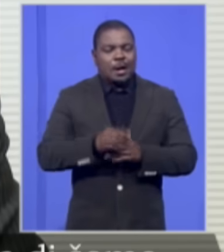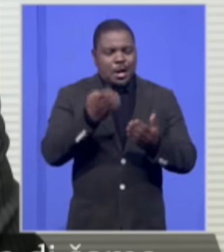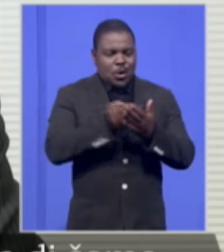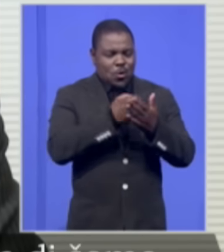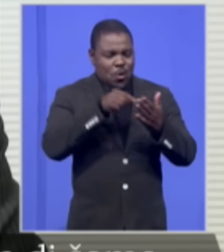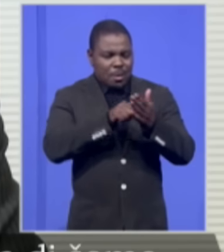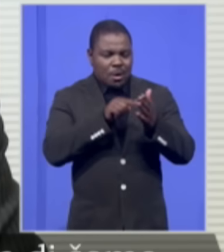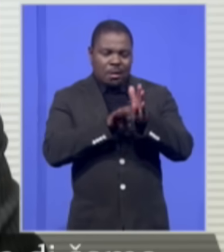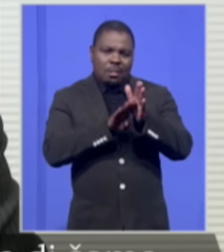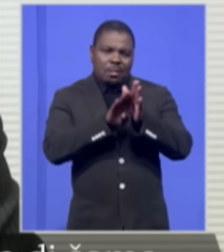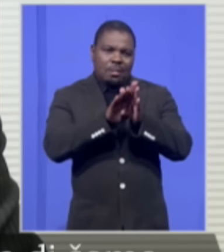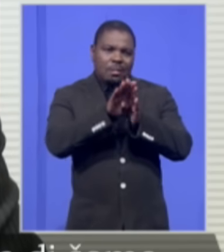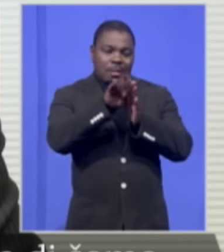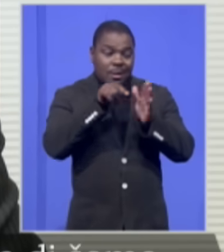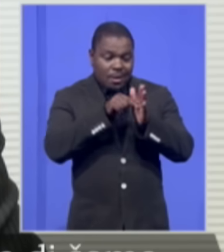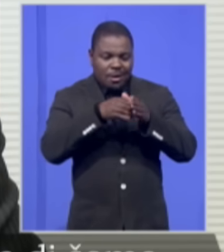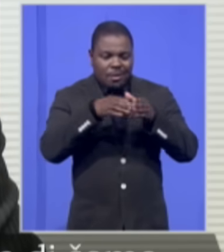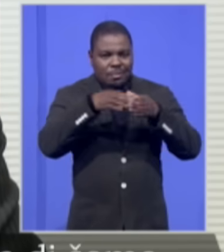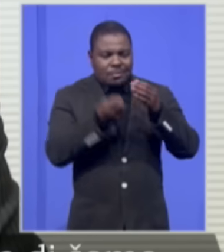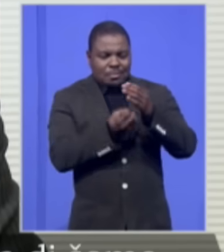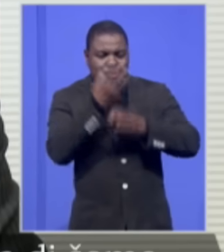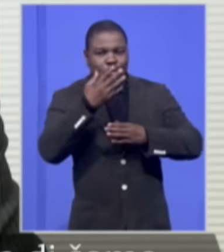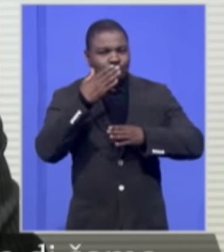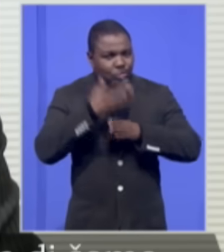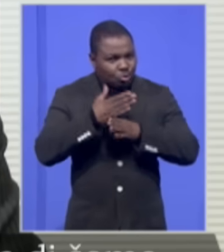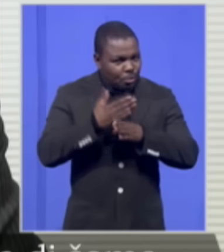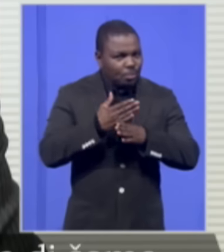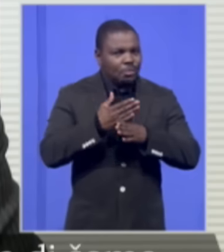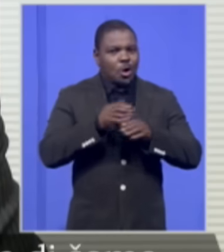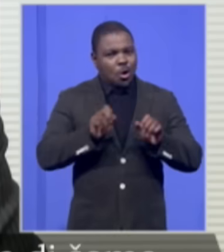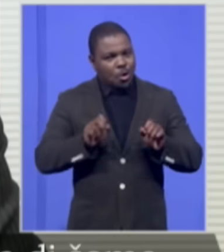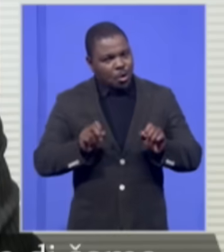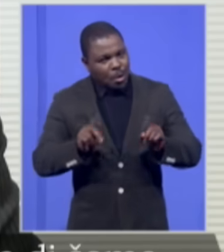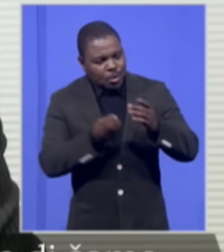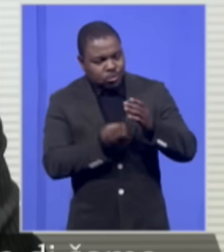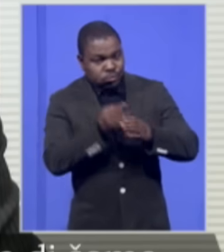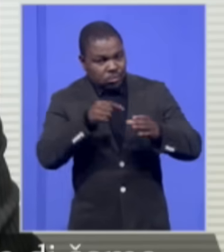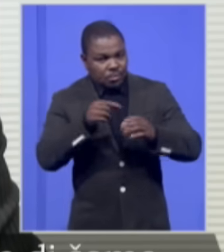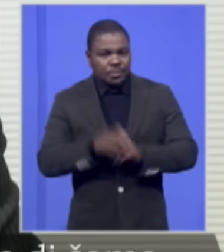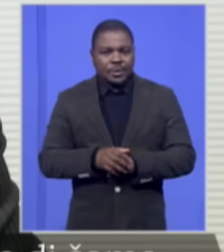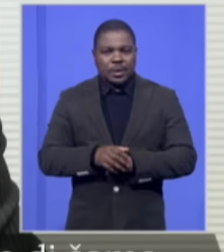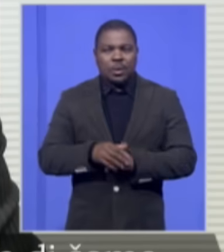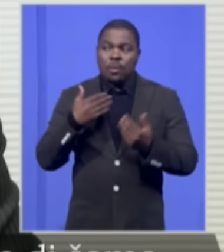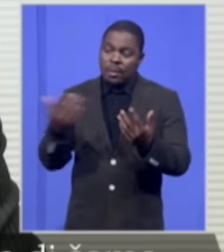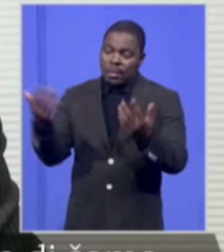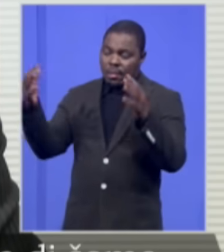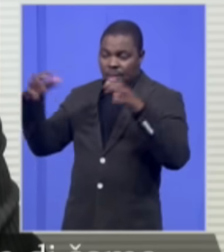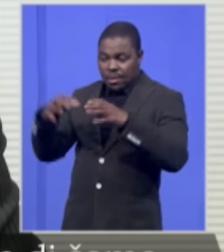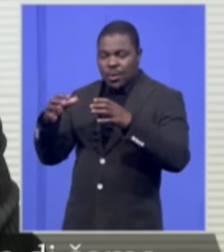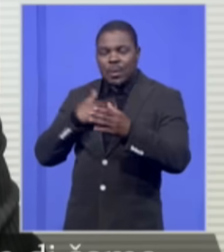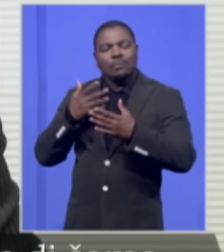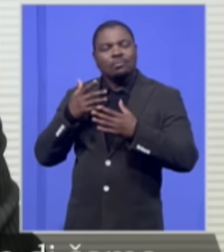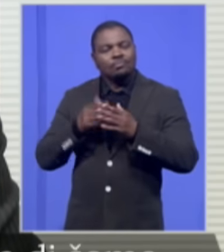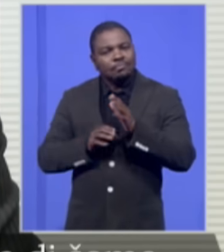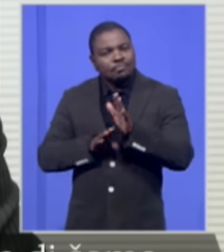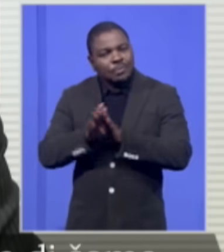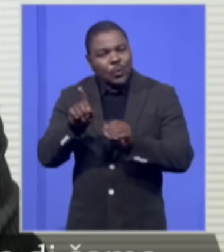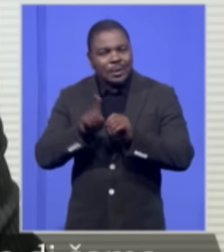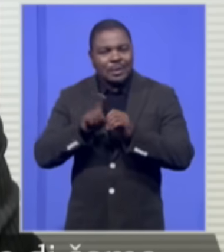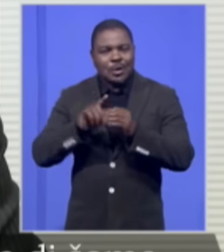that creates jobs and opportunities. We are called upon to build safer communities and create a